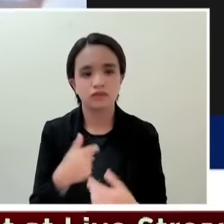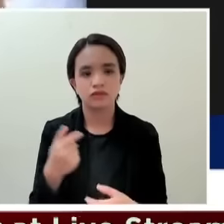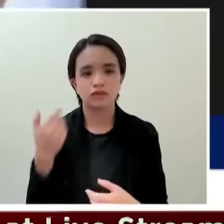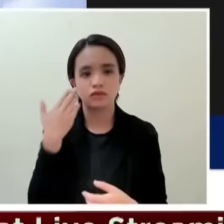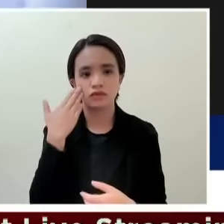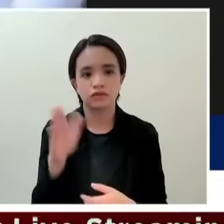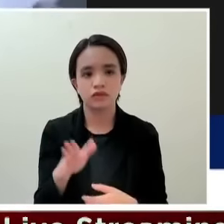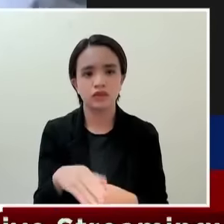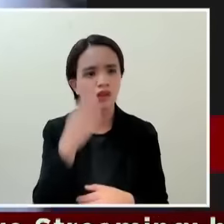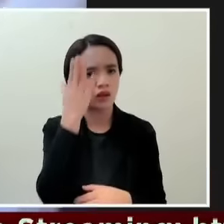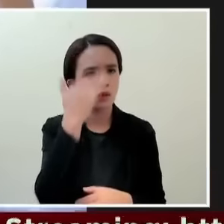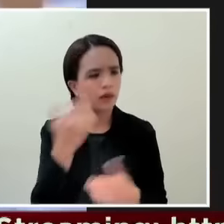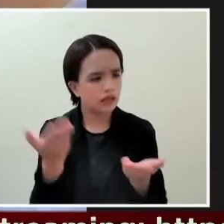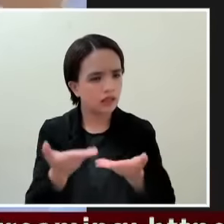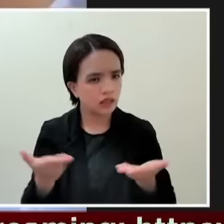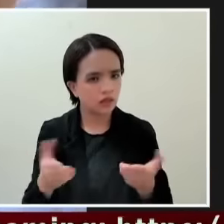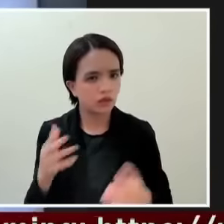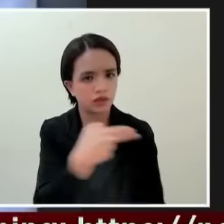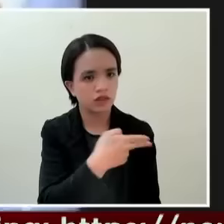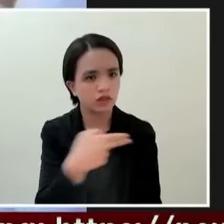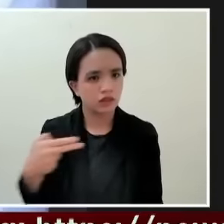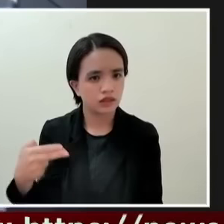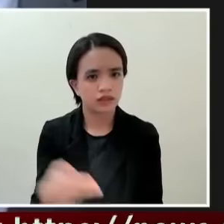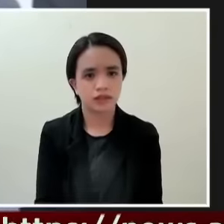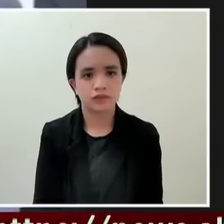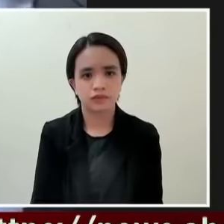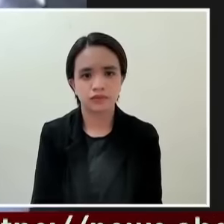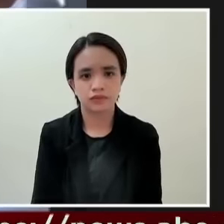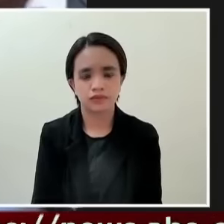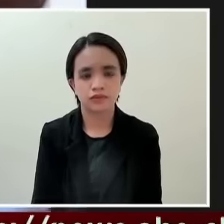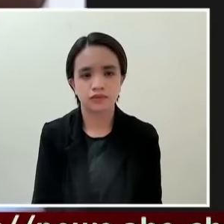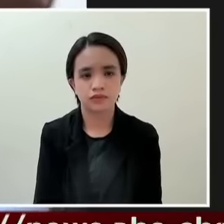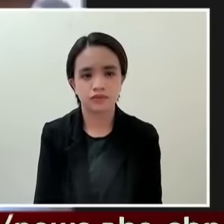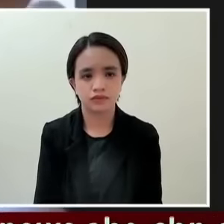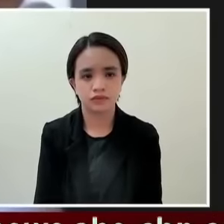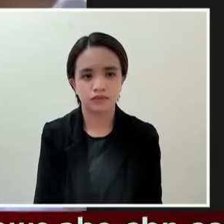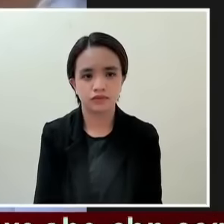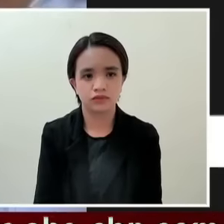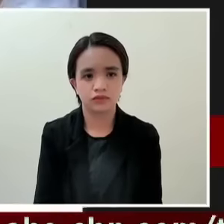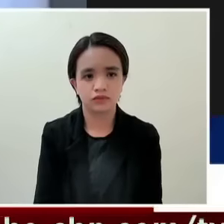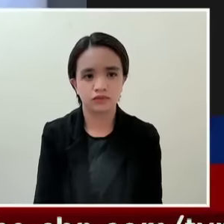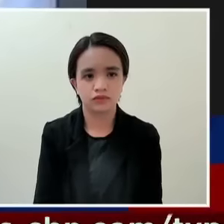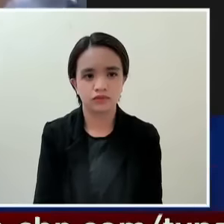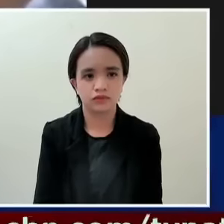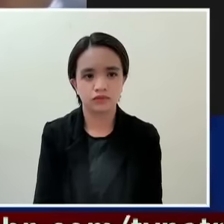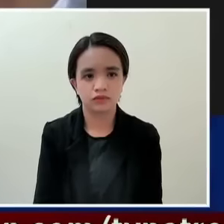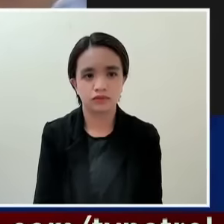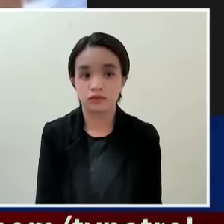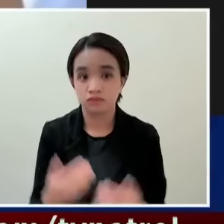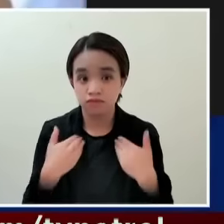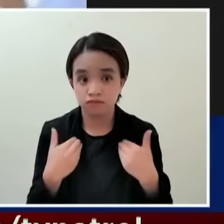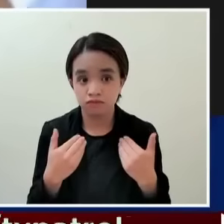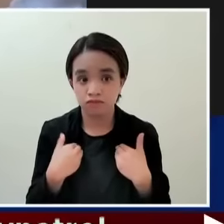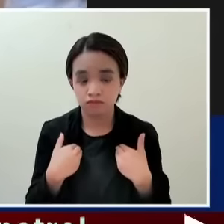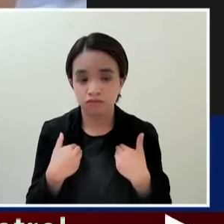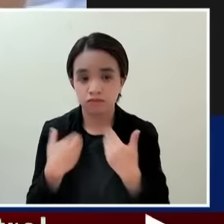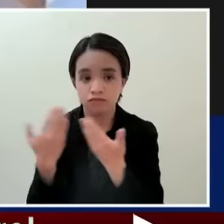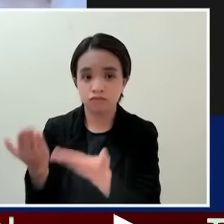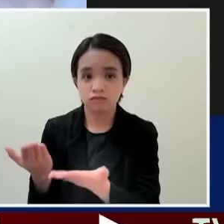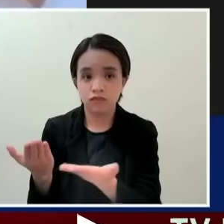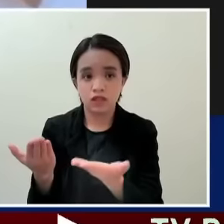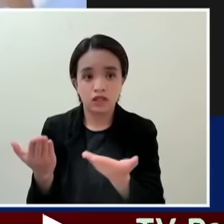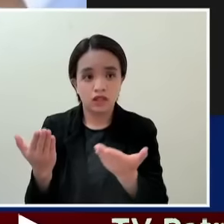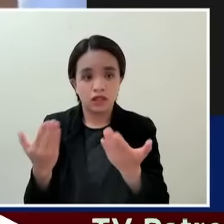Huh? Why are you here in Indonesia? Okay, she refuses to. Okay. Does she have any message, sir? Do you have any